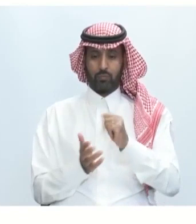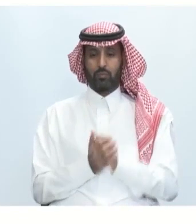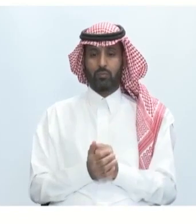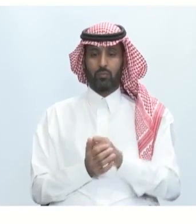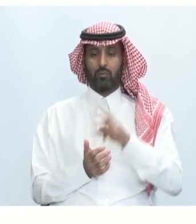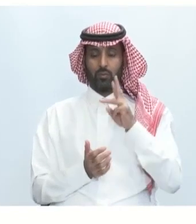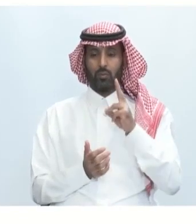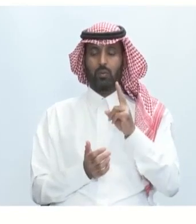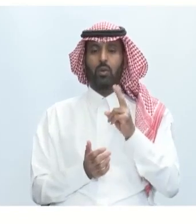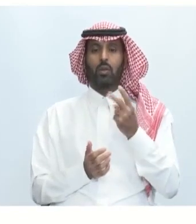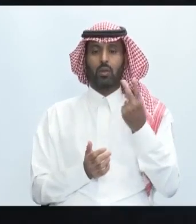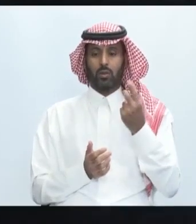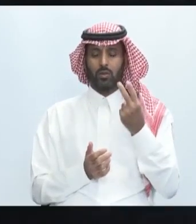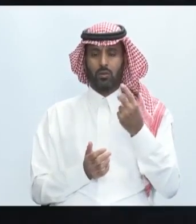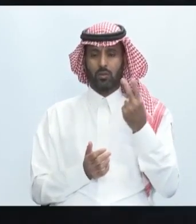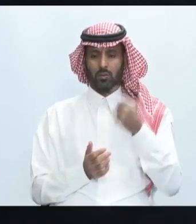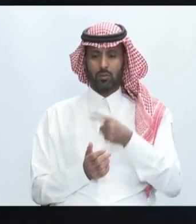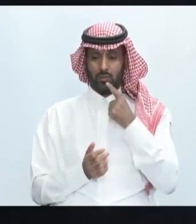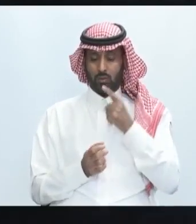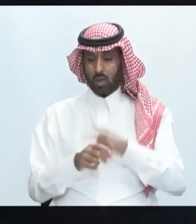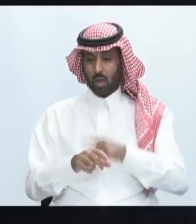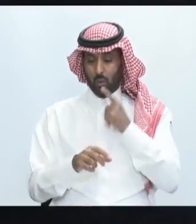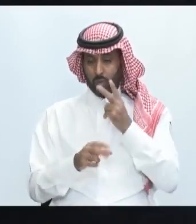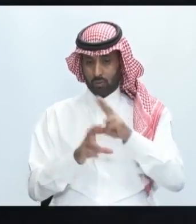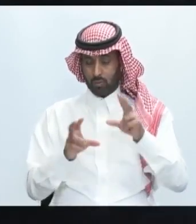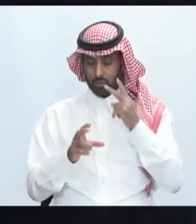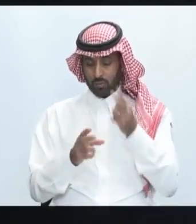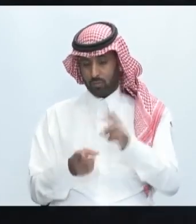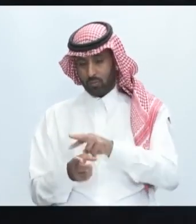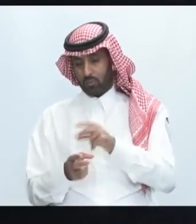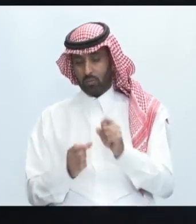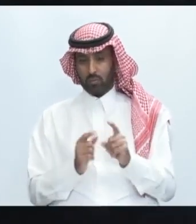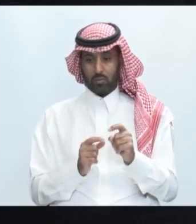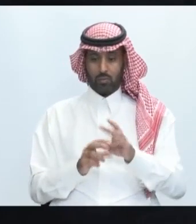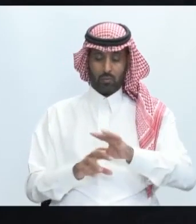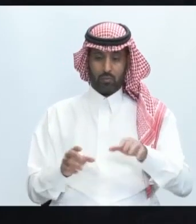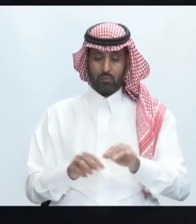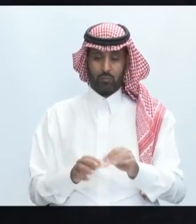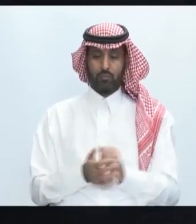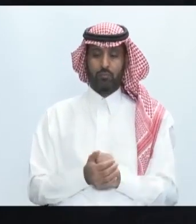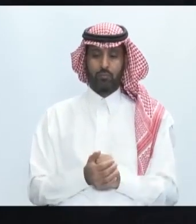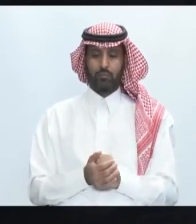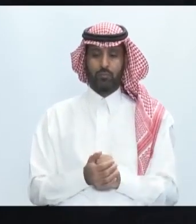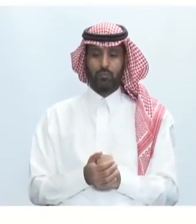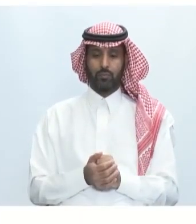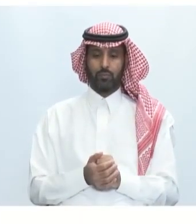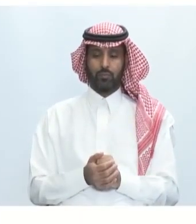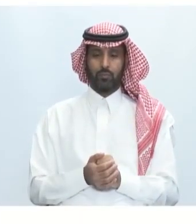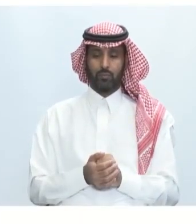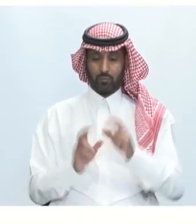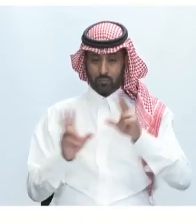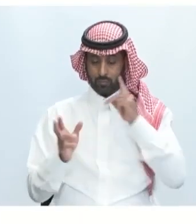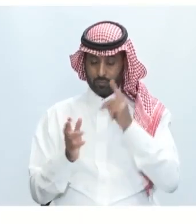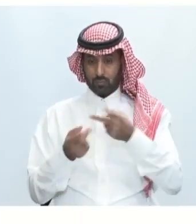hours online. So at this time, all people assume that teenagers only surf the internet. So this article shows